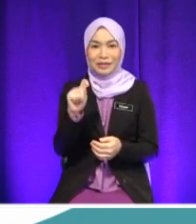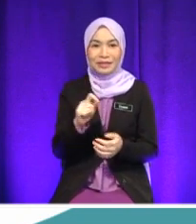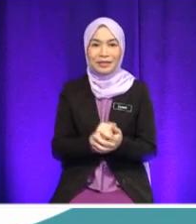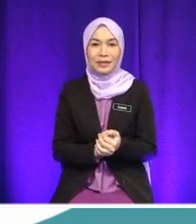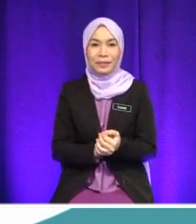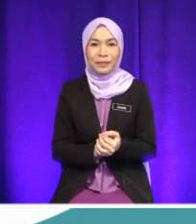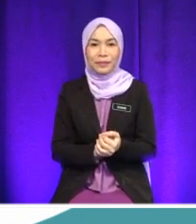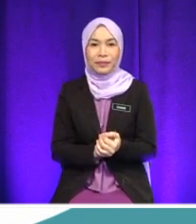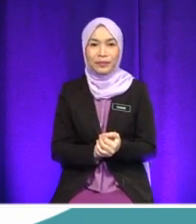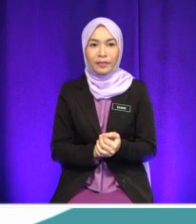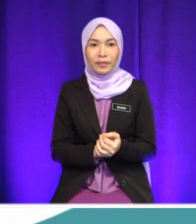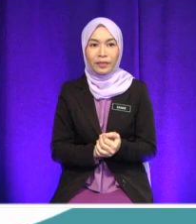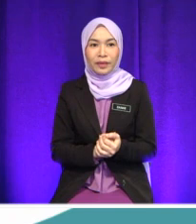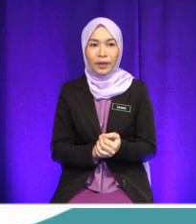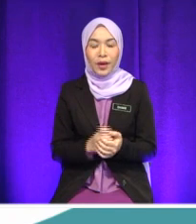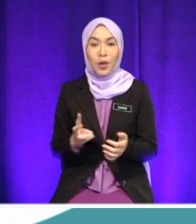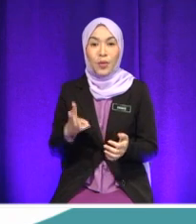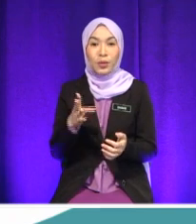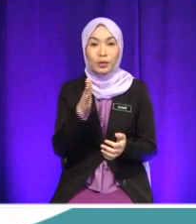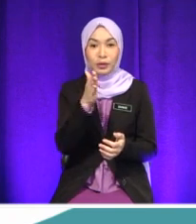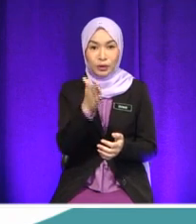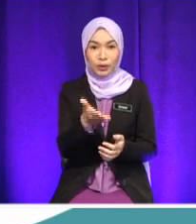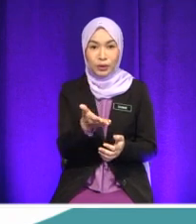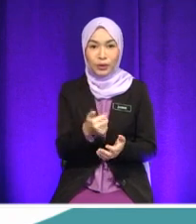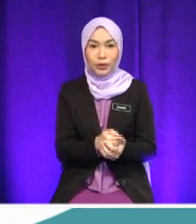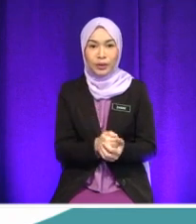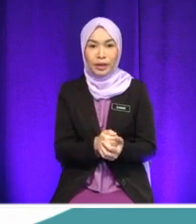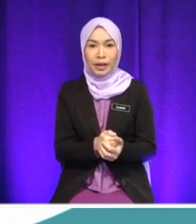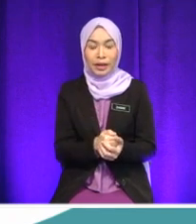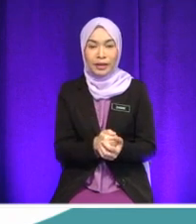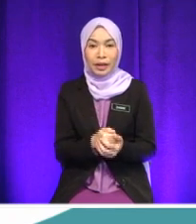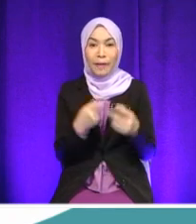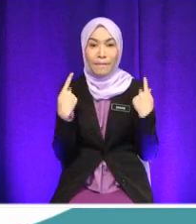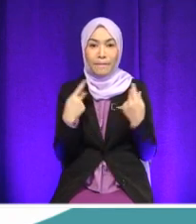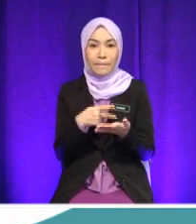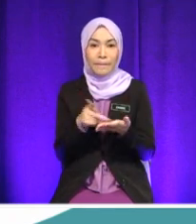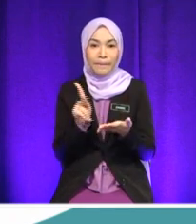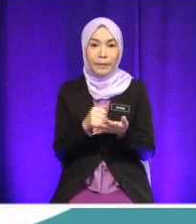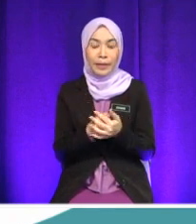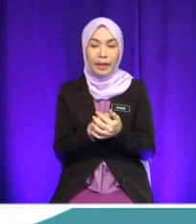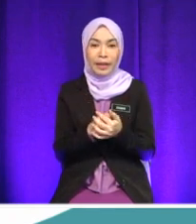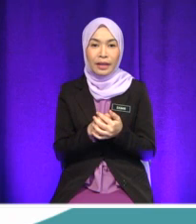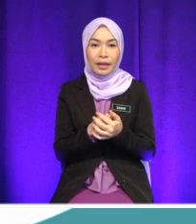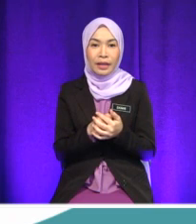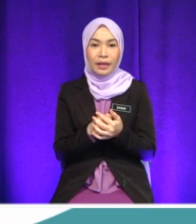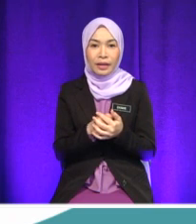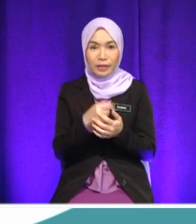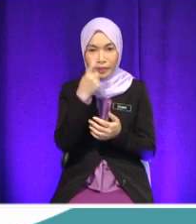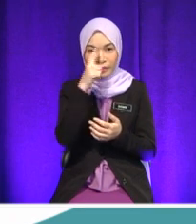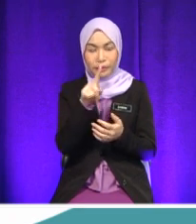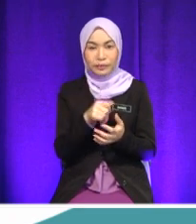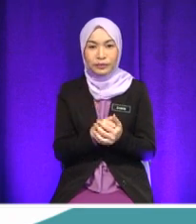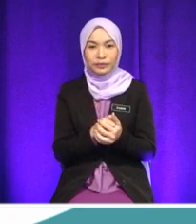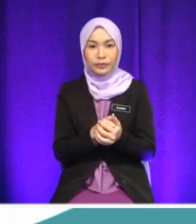you rather pay to use websites and social networking sites than have advertisements